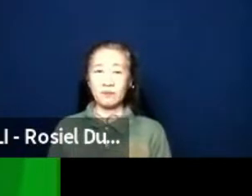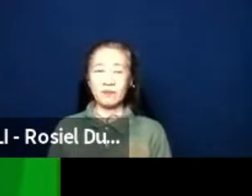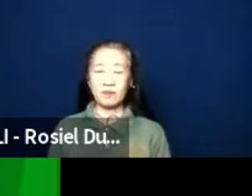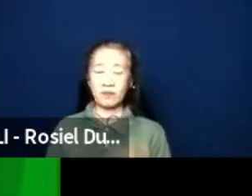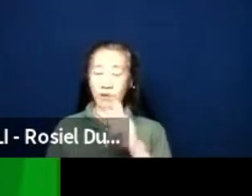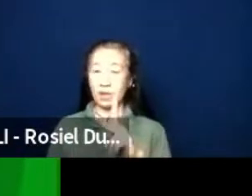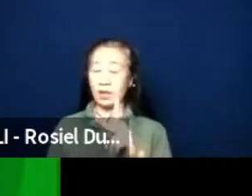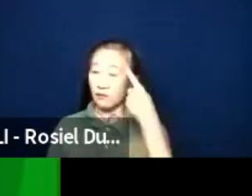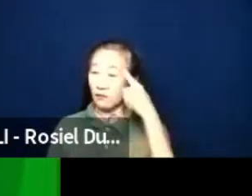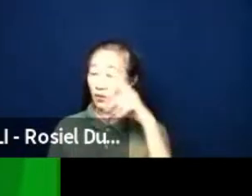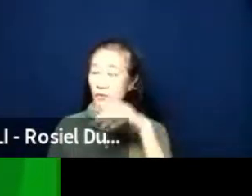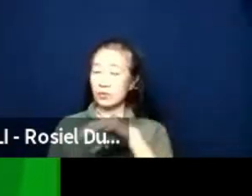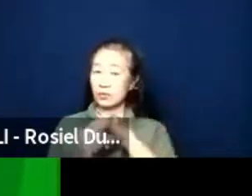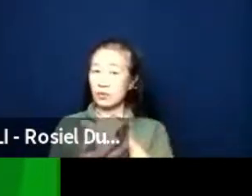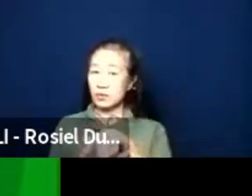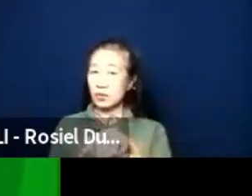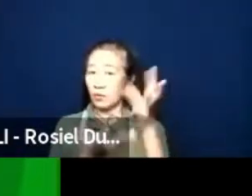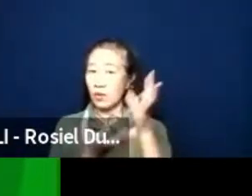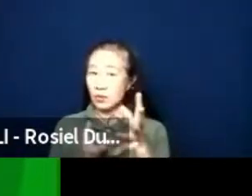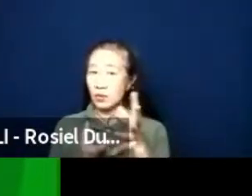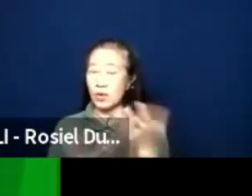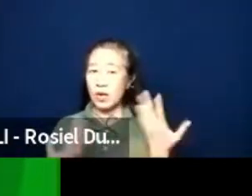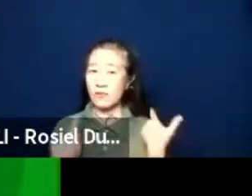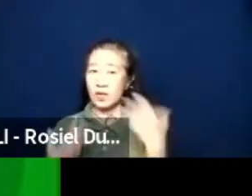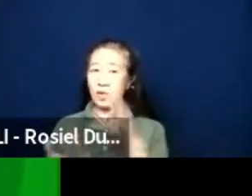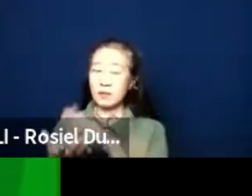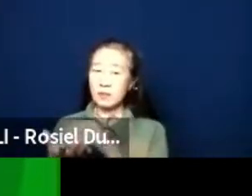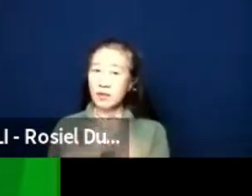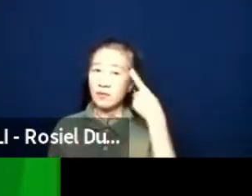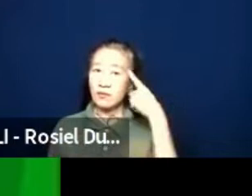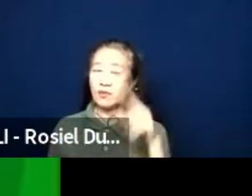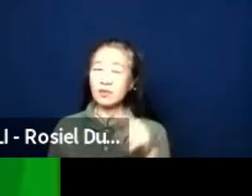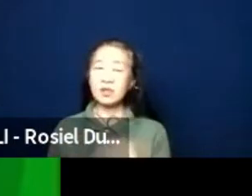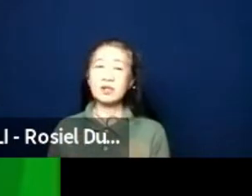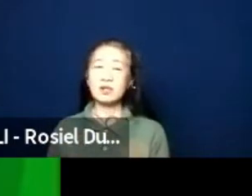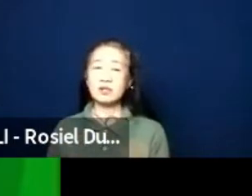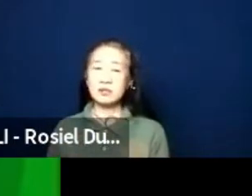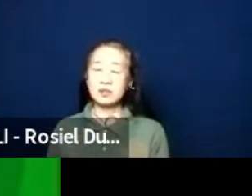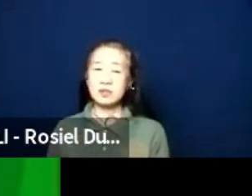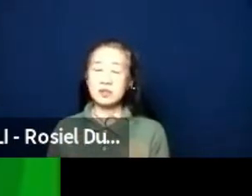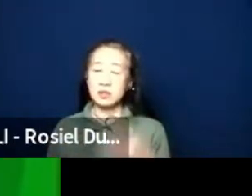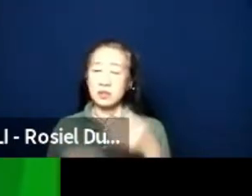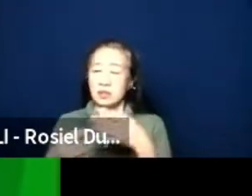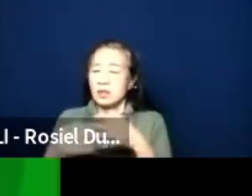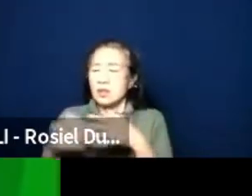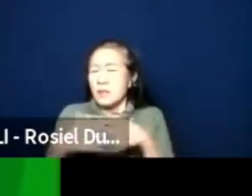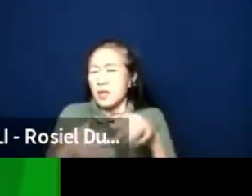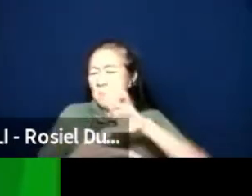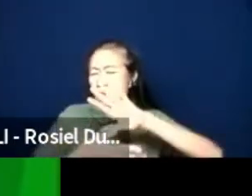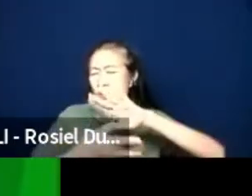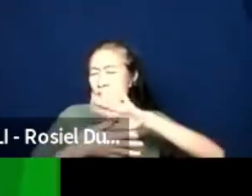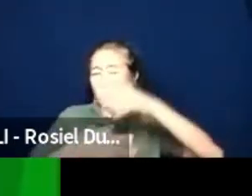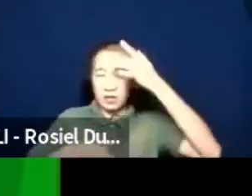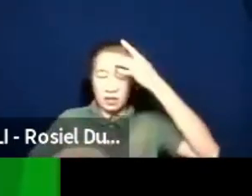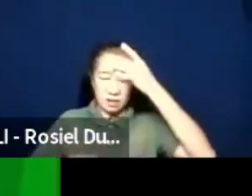Okay, so for those who want to have a copy of this 5 C's for lay CPR amidst COVID-19, you